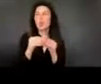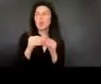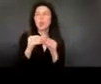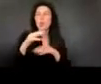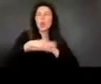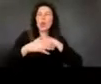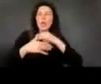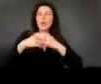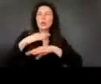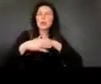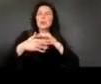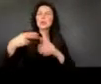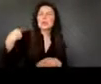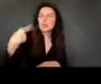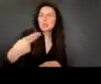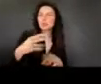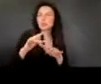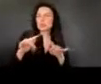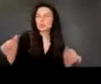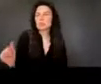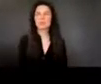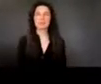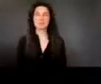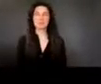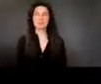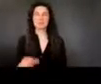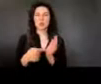implicate more forces at play.